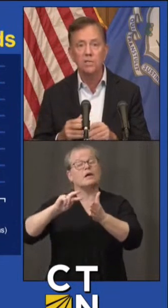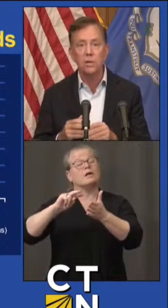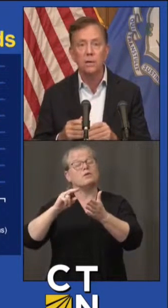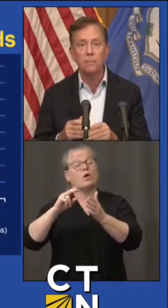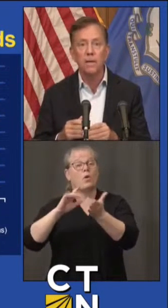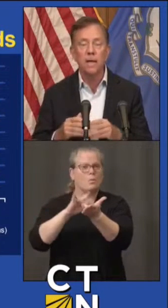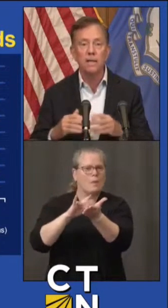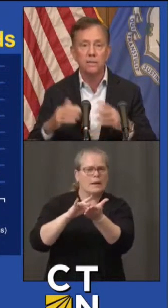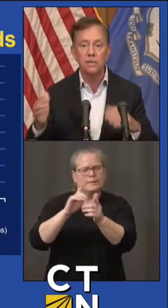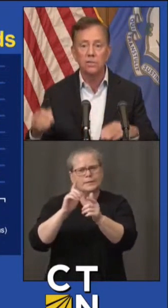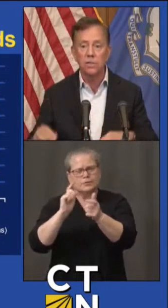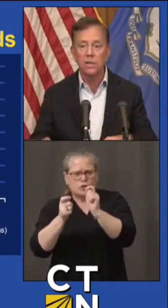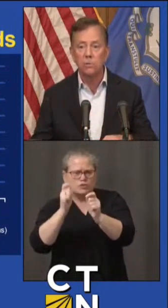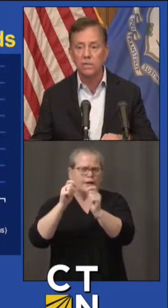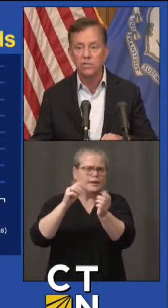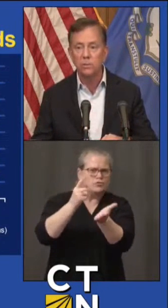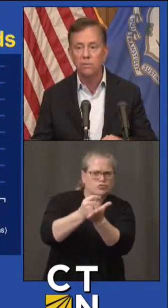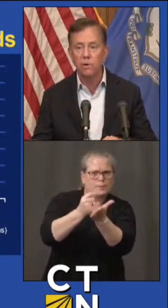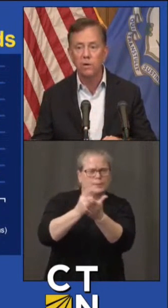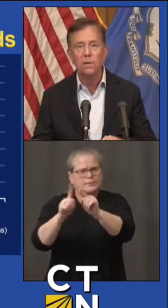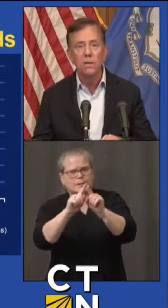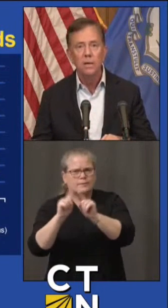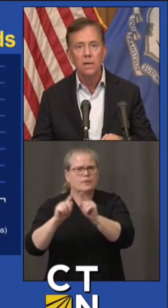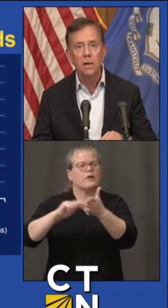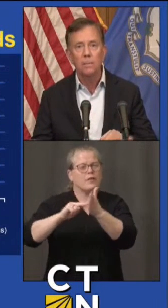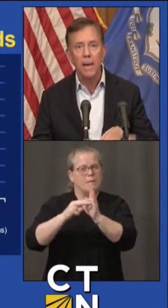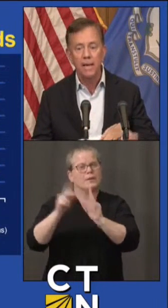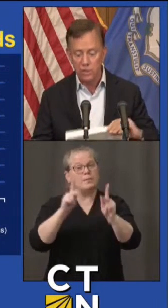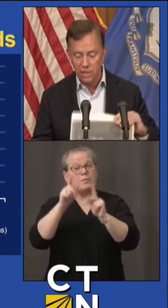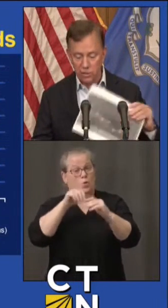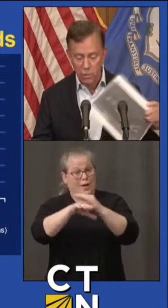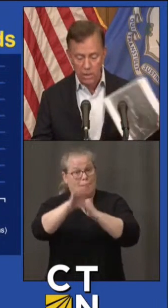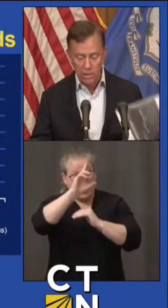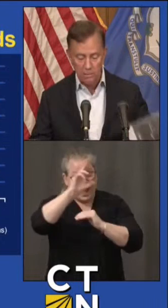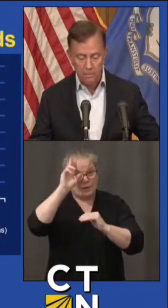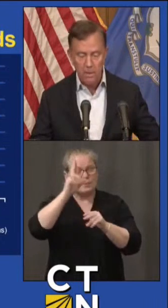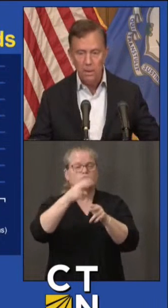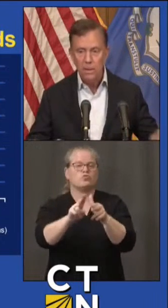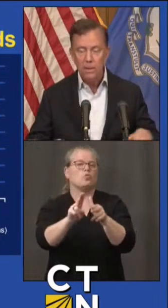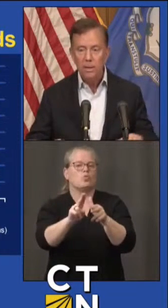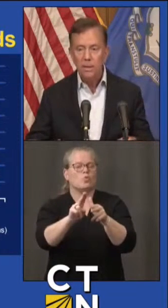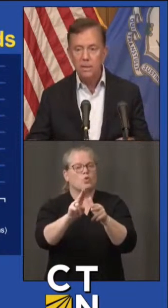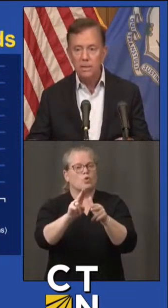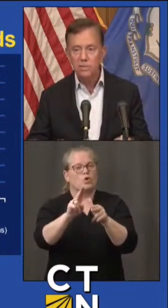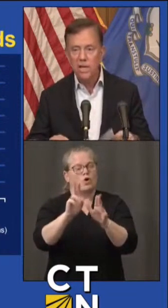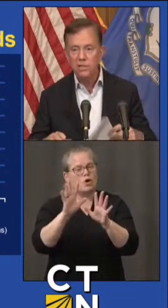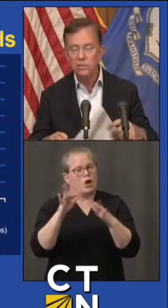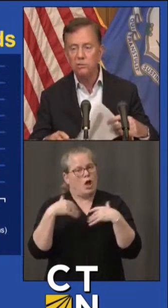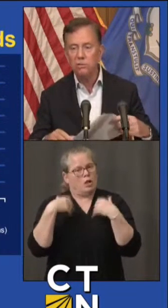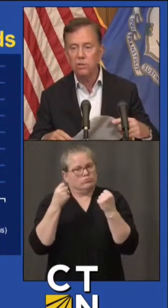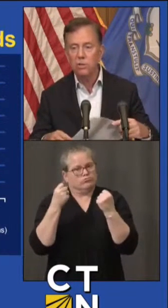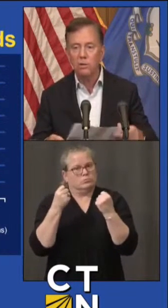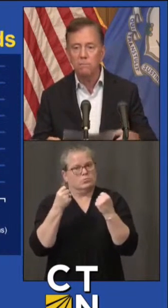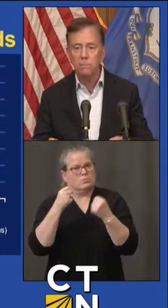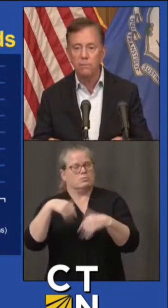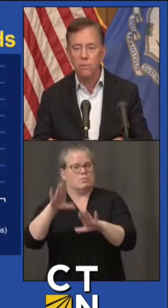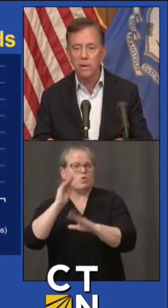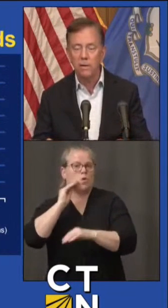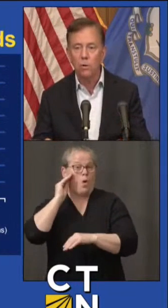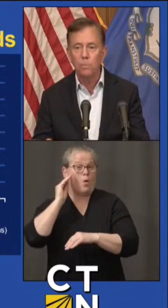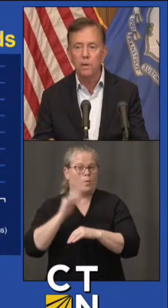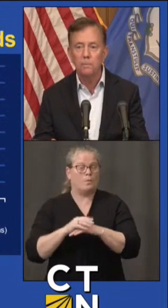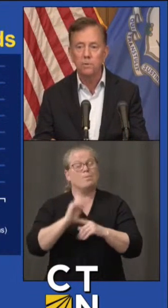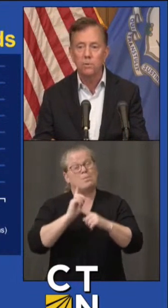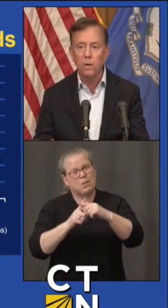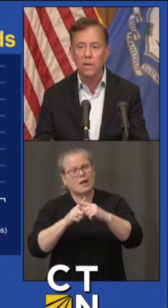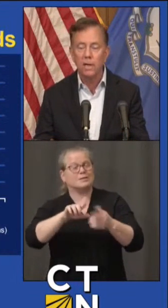fatalities, and that does increase some of our capacity as well. This next chart before I